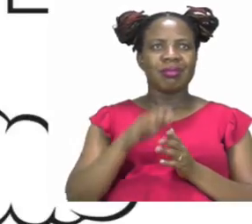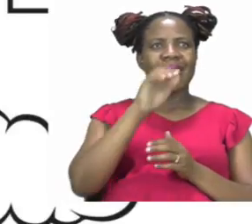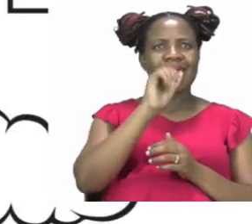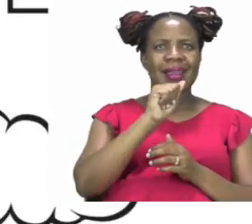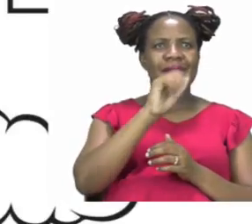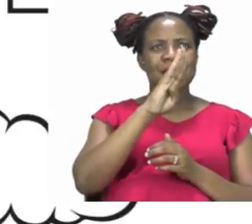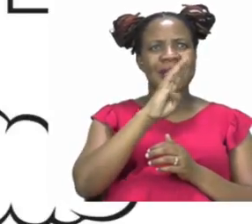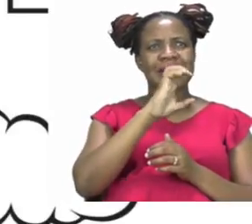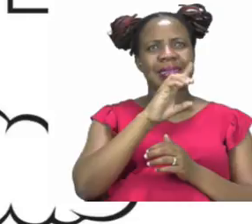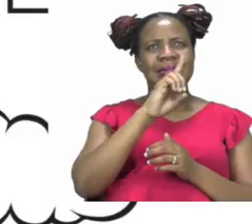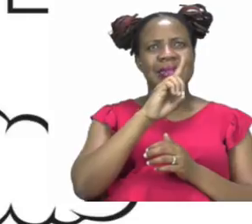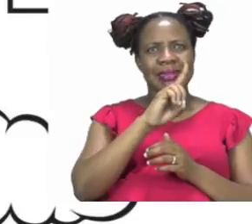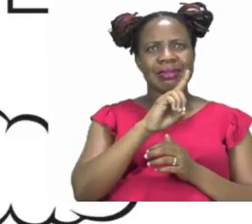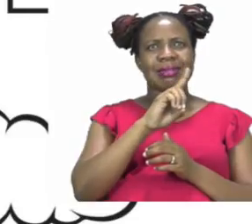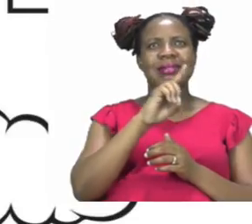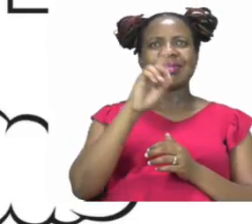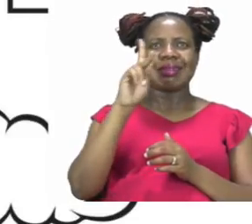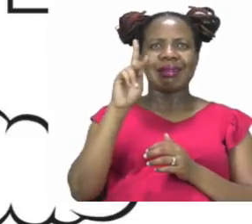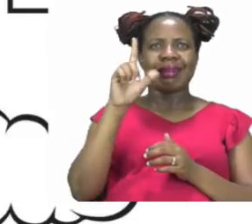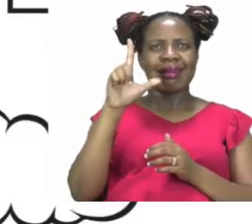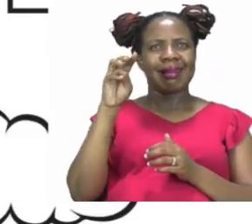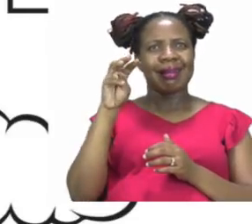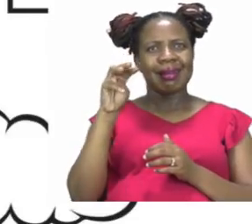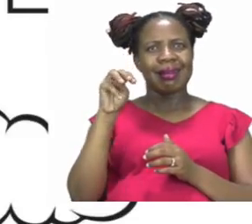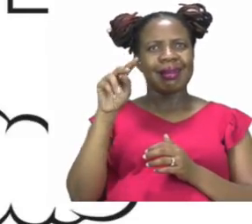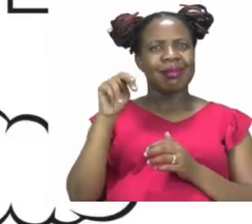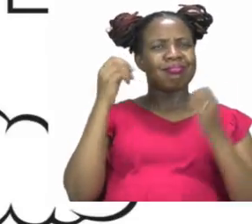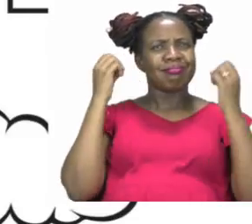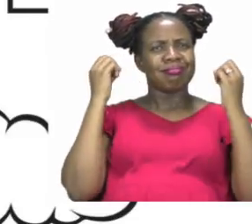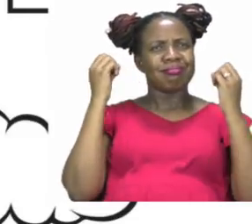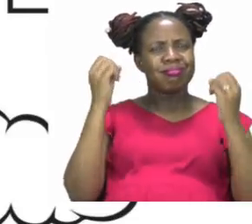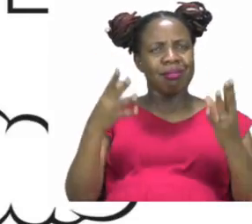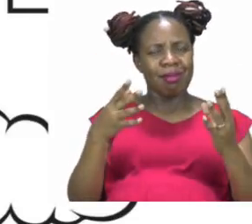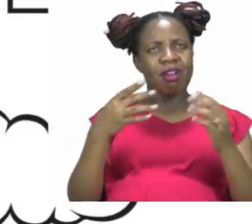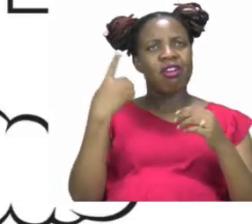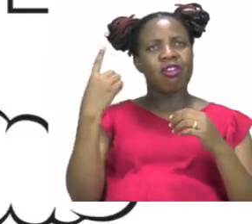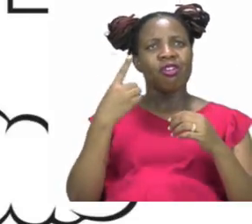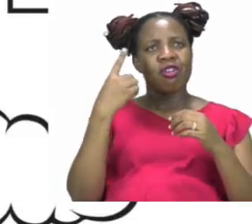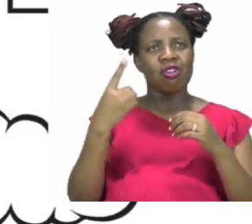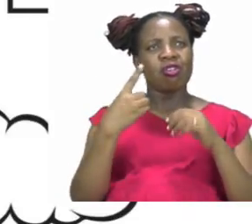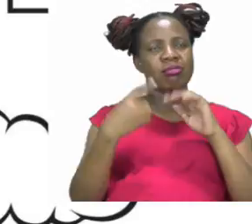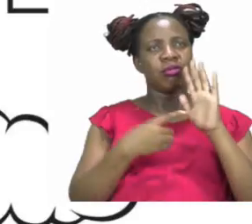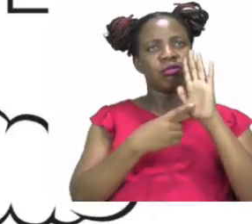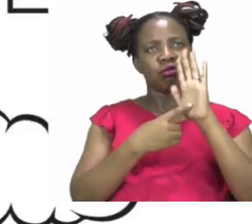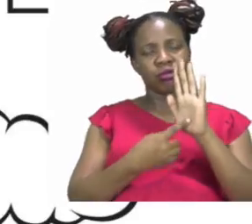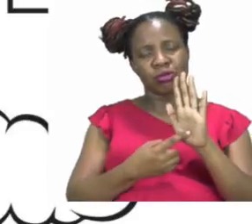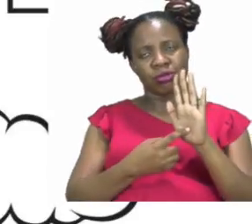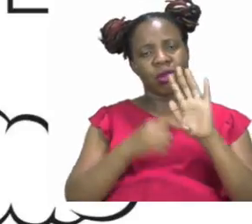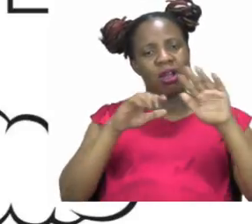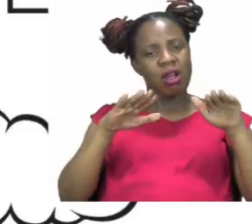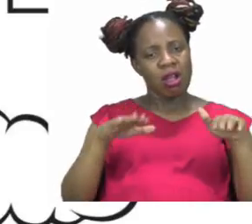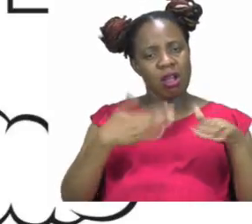addition and subtraction sums. Now I'm going to do the first 2 with you just to show you again